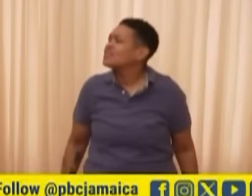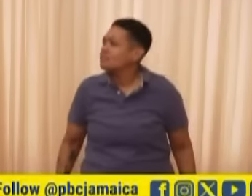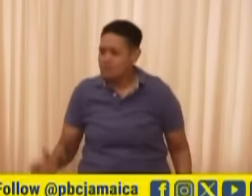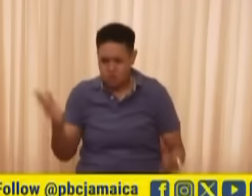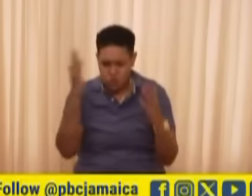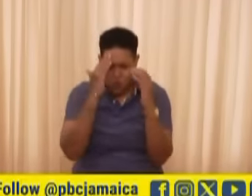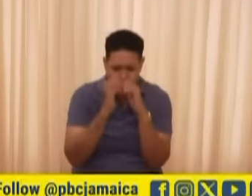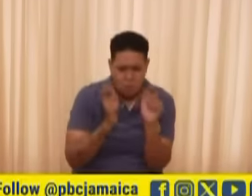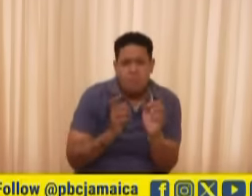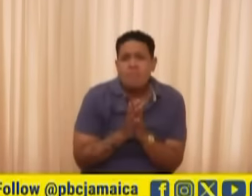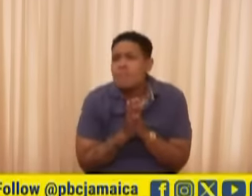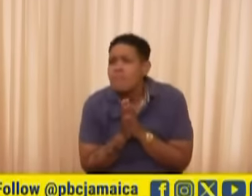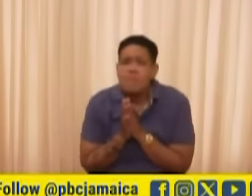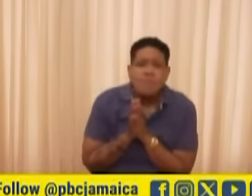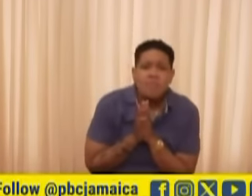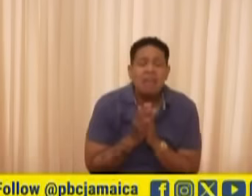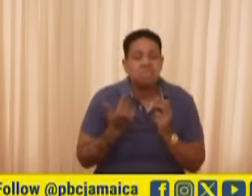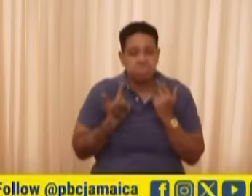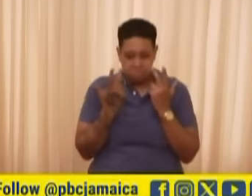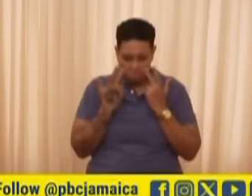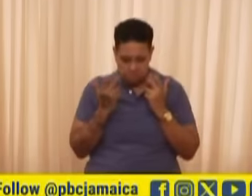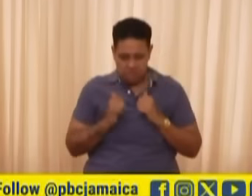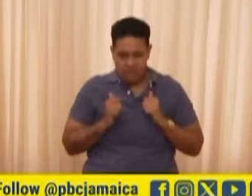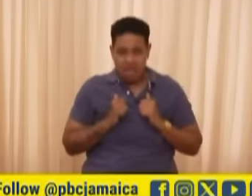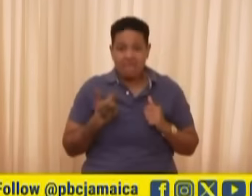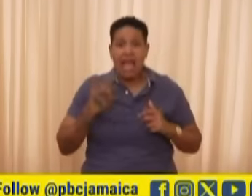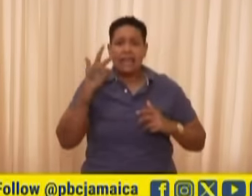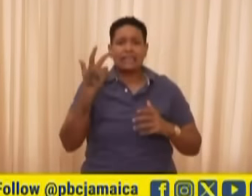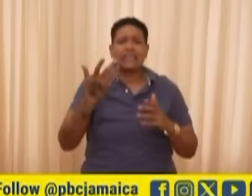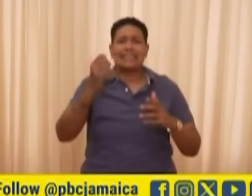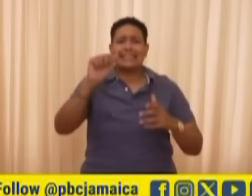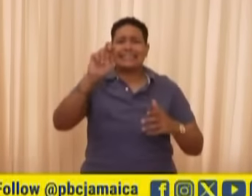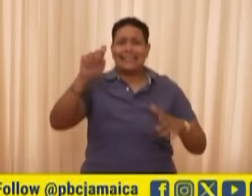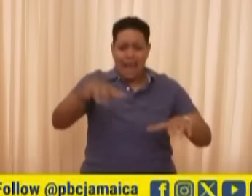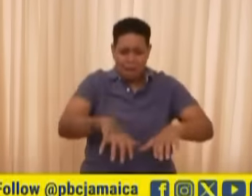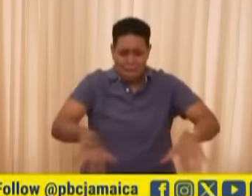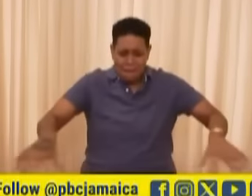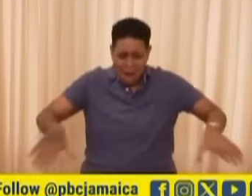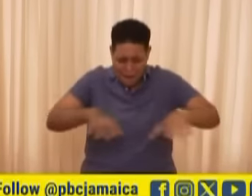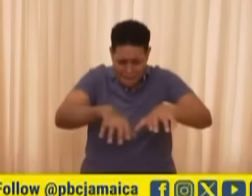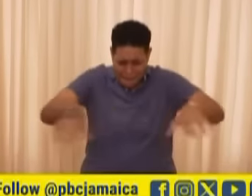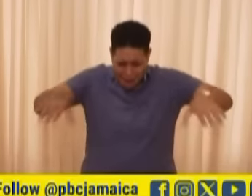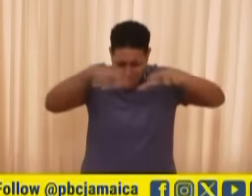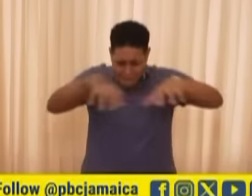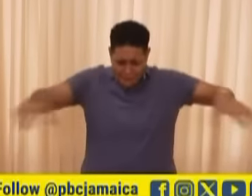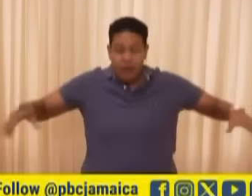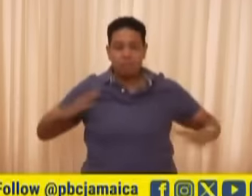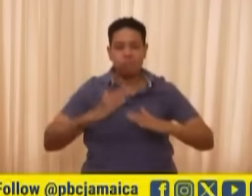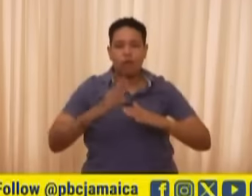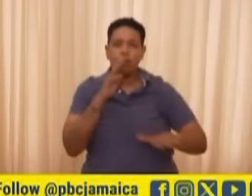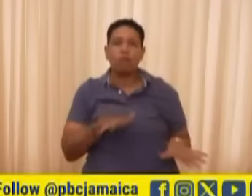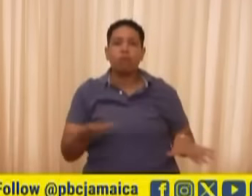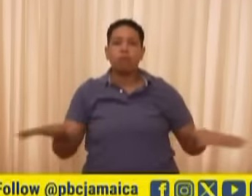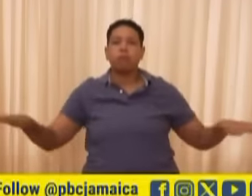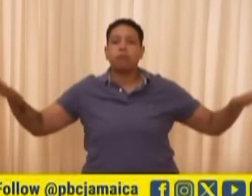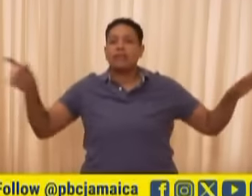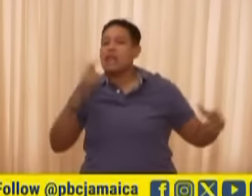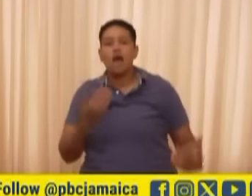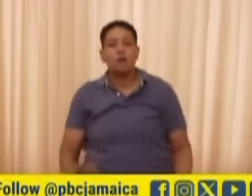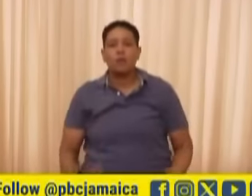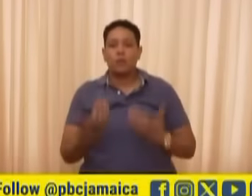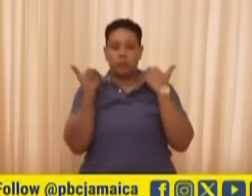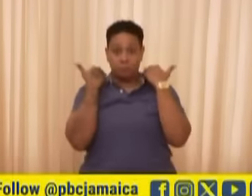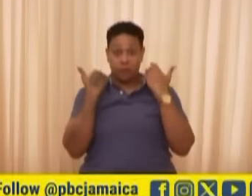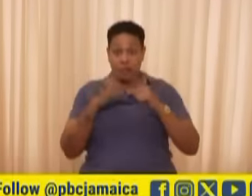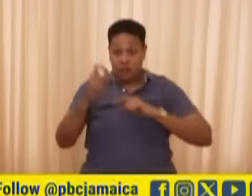resourceful, and I've seen some do the sandbanking, channeling, and all kinds of other measures. But